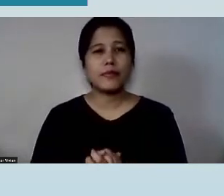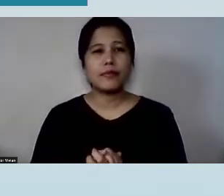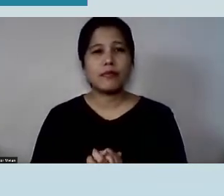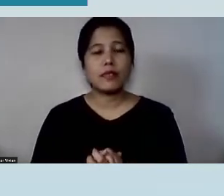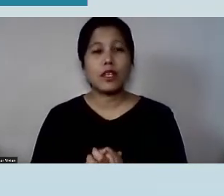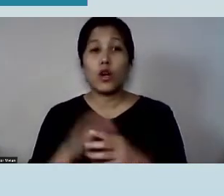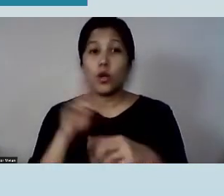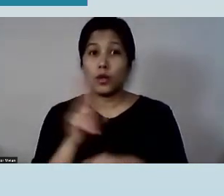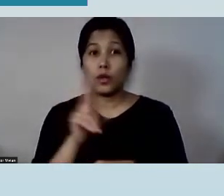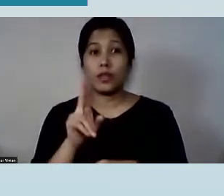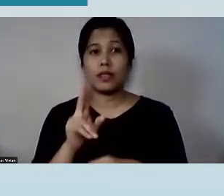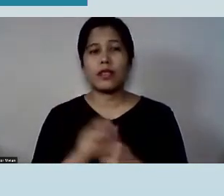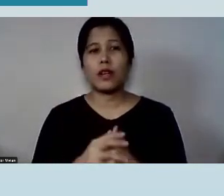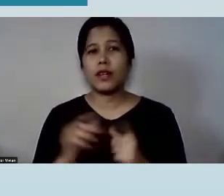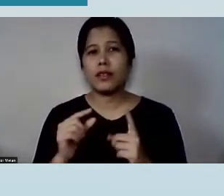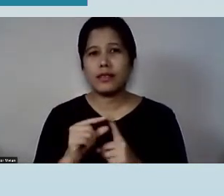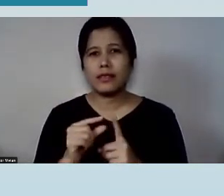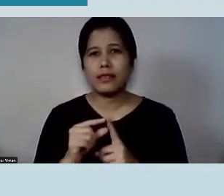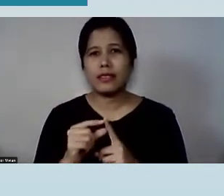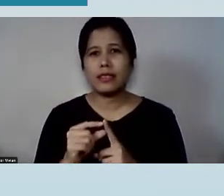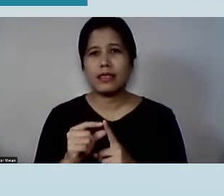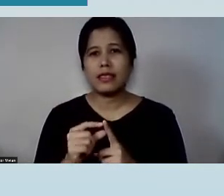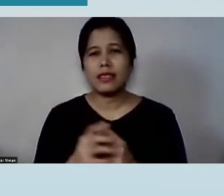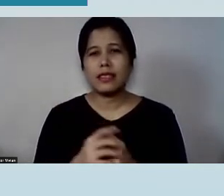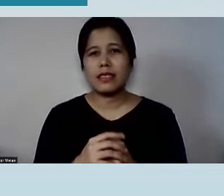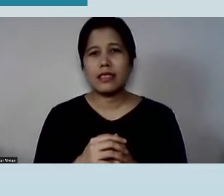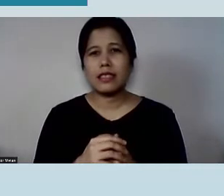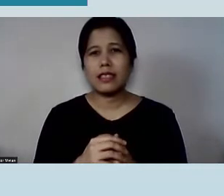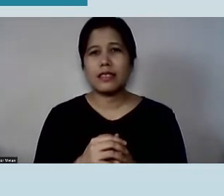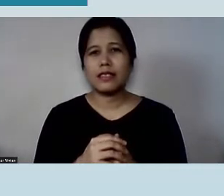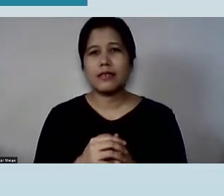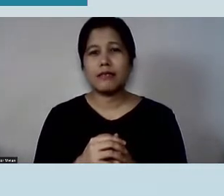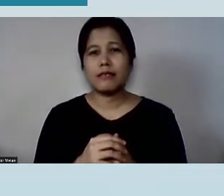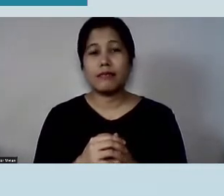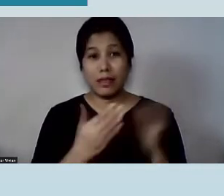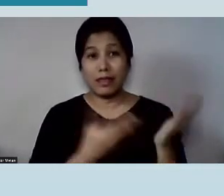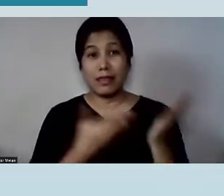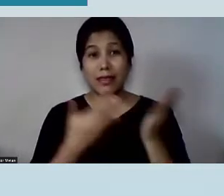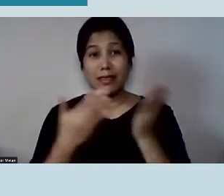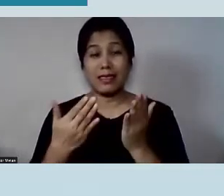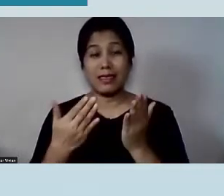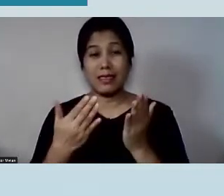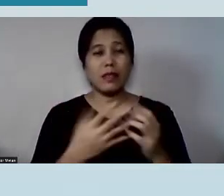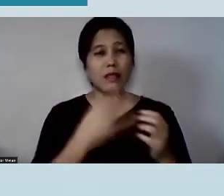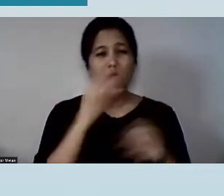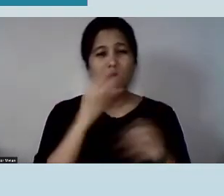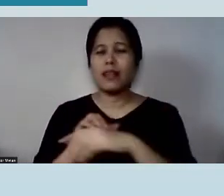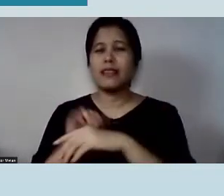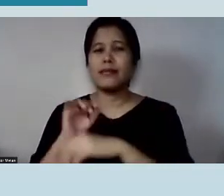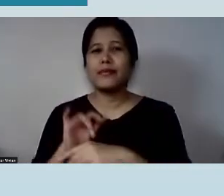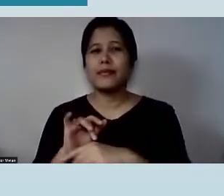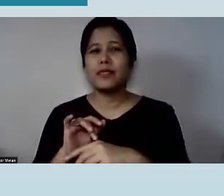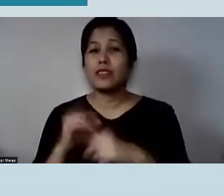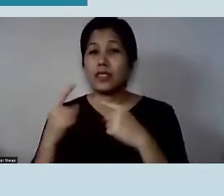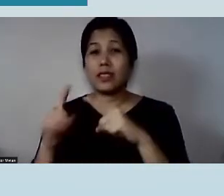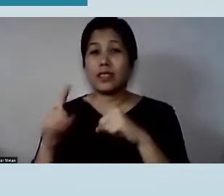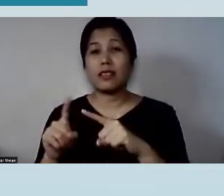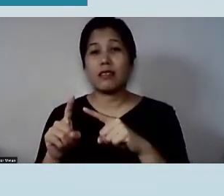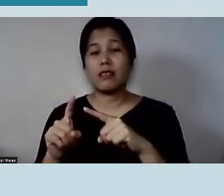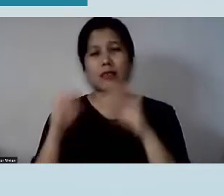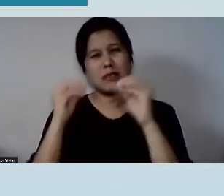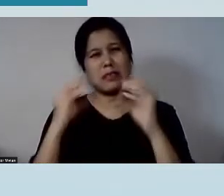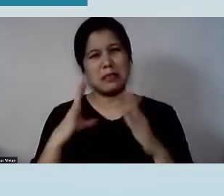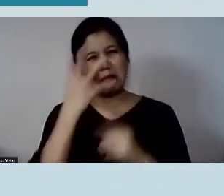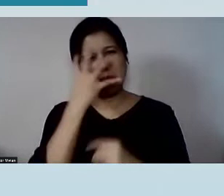Losing work, o yun pa. Di ba papasok ka, tapos di mo dala yung pinagpuyatan mo the night before? Tapos you won't turn it in, so teachers will get